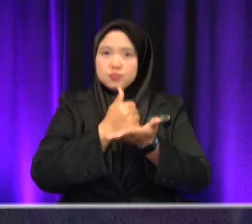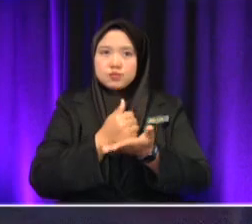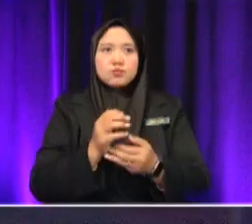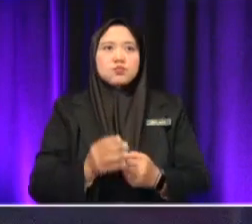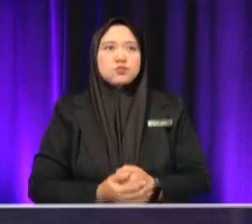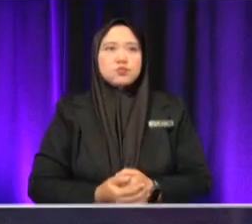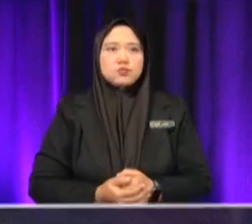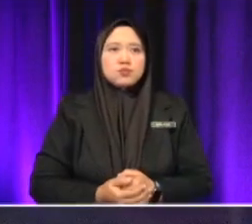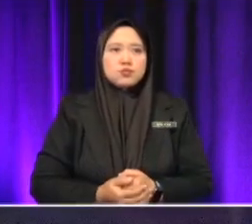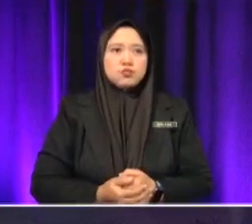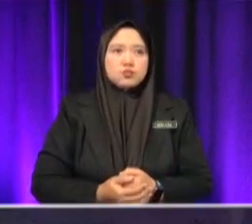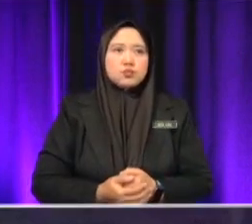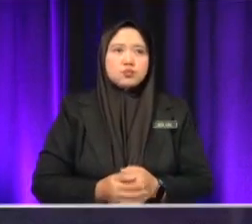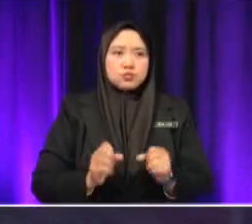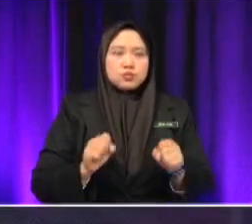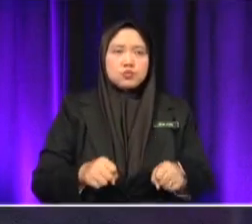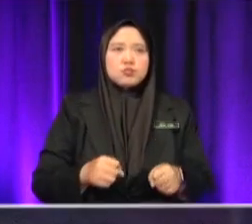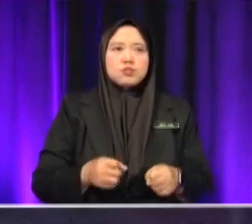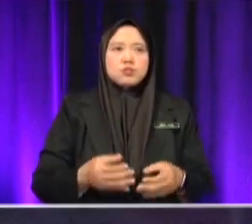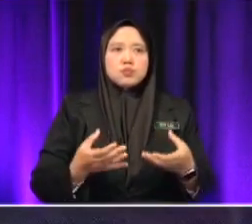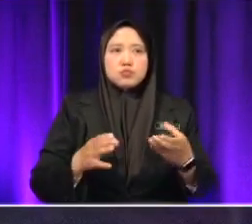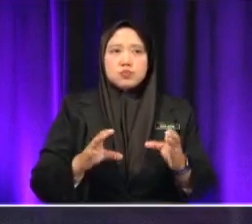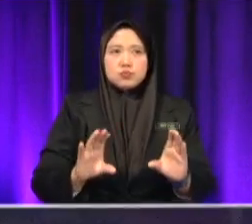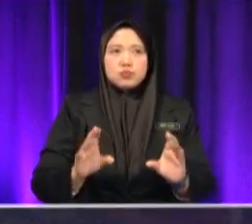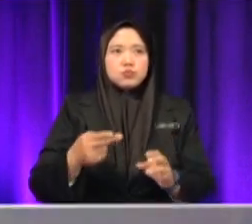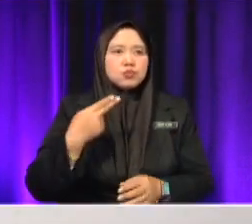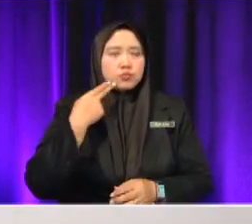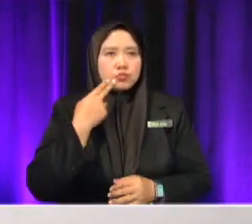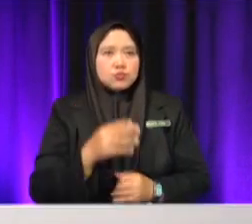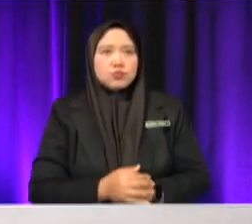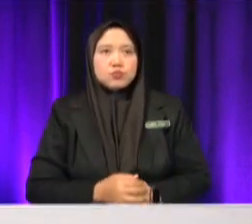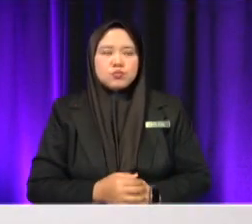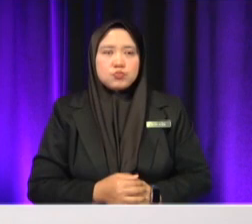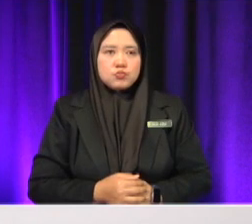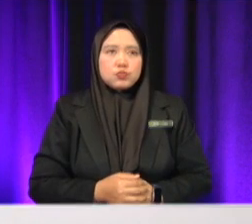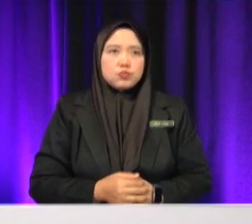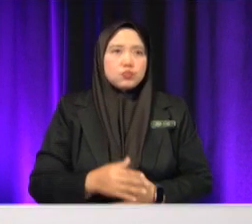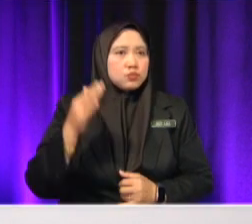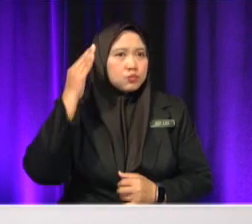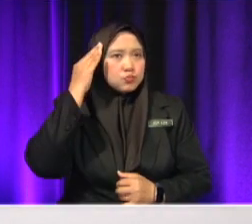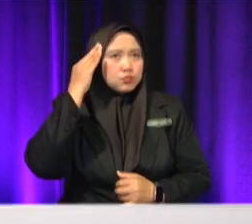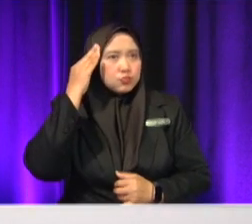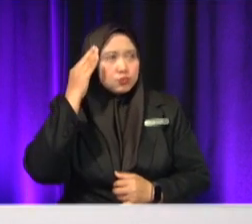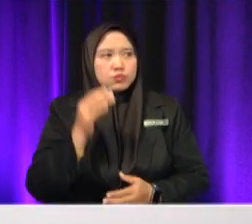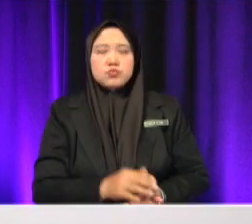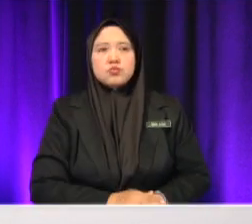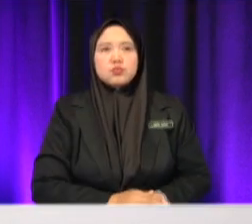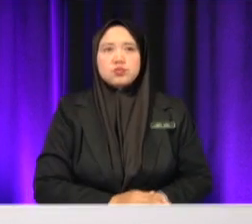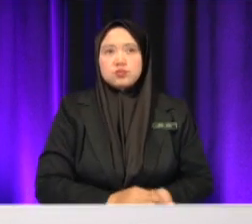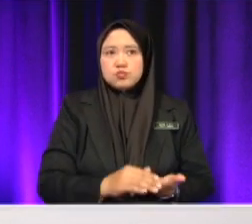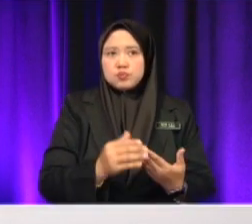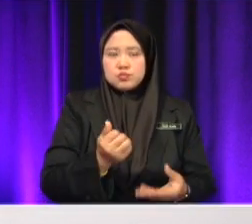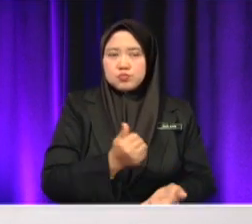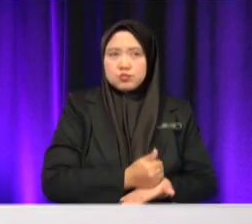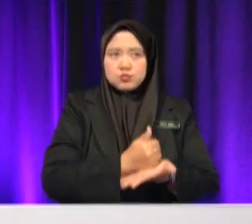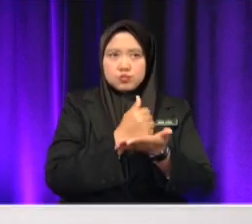Lend a hand. To try, teacher. Okay, sure, Husna. Okay, as far as I know, lend a hand means to